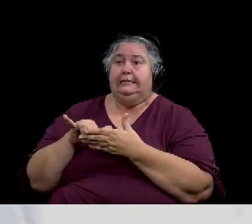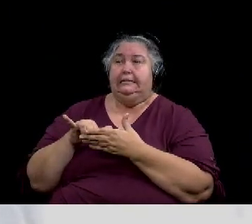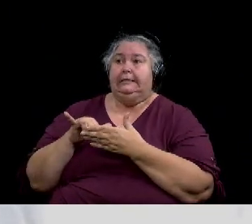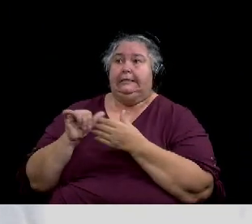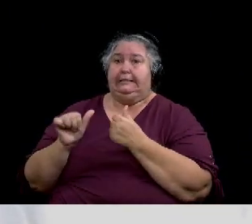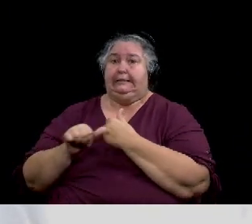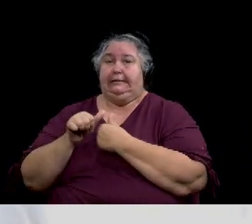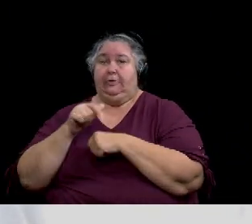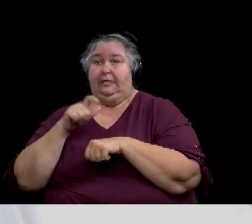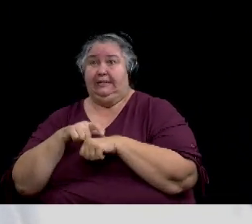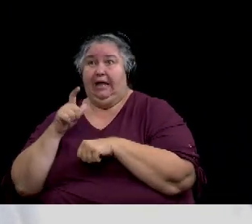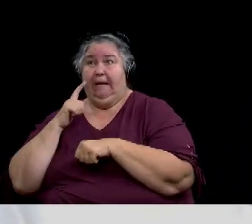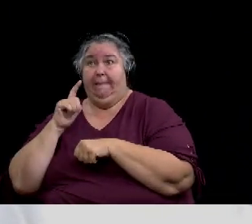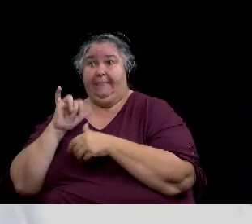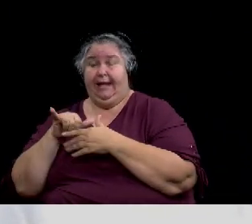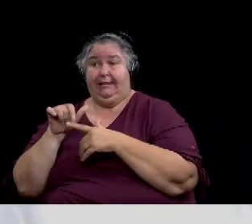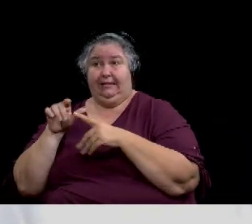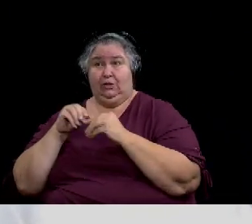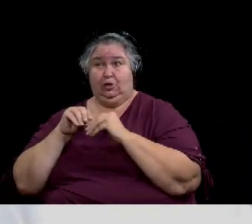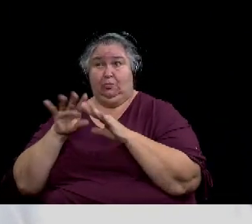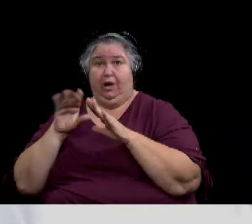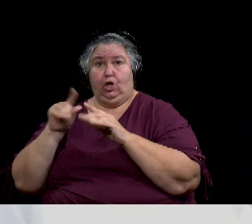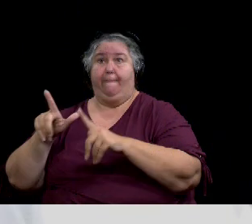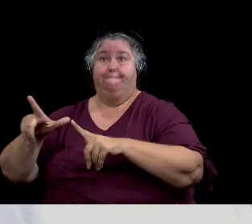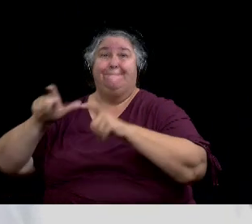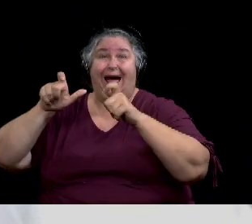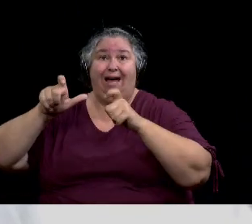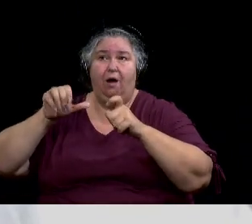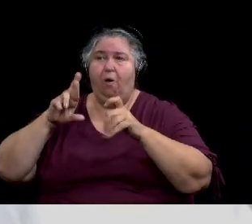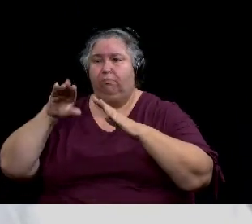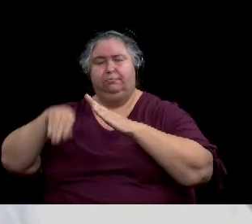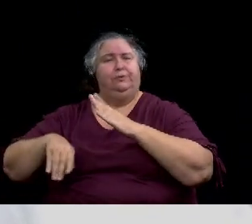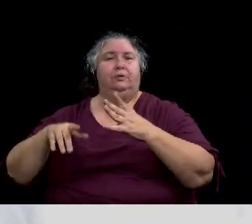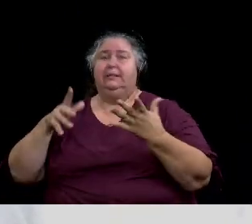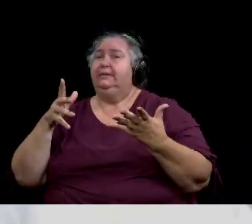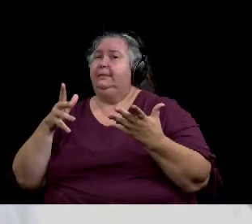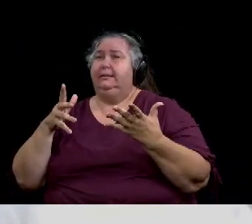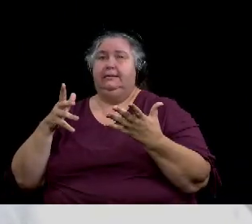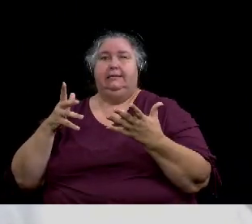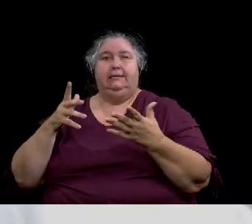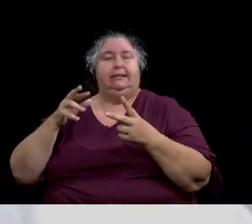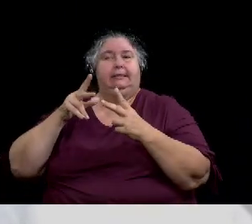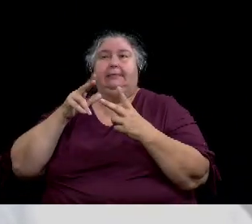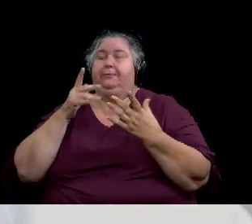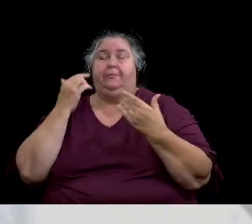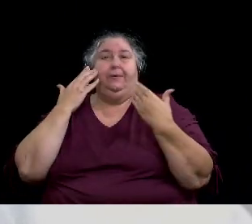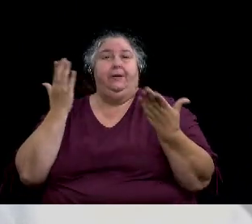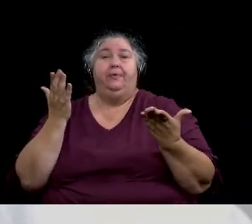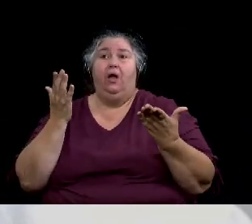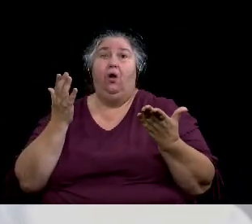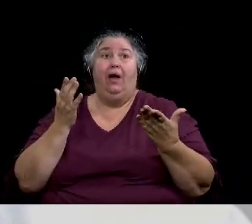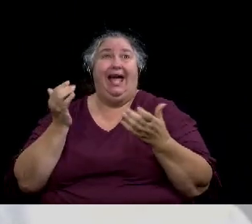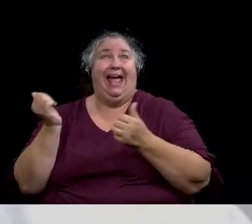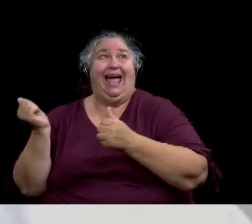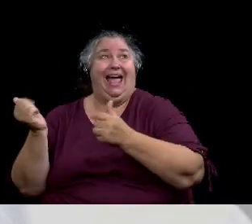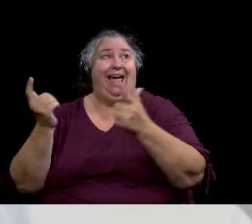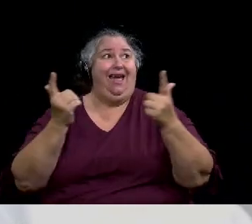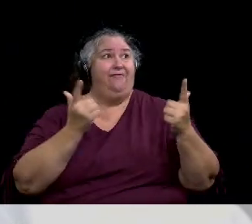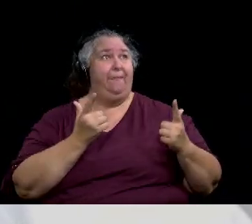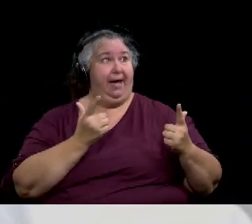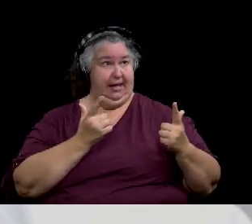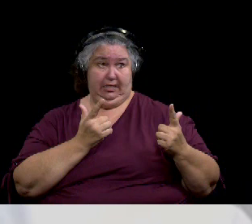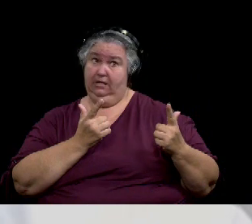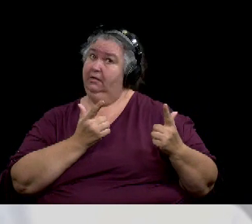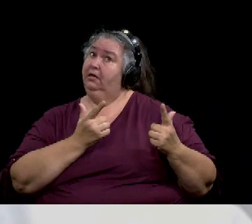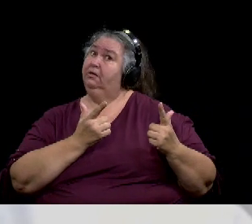accelerated spread in our community. Virtually everyone is a good candidate for